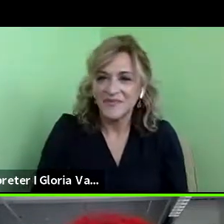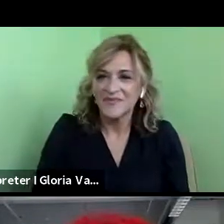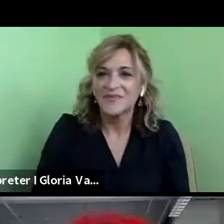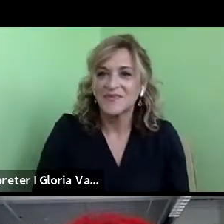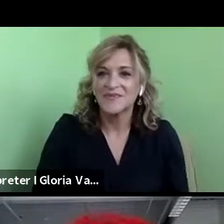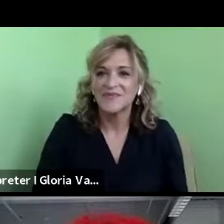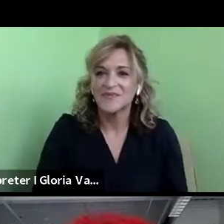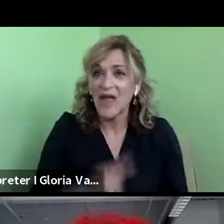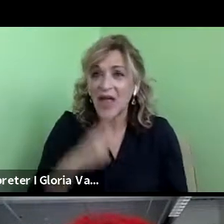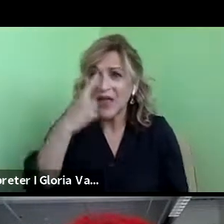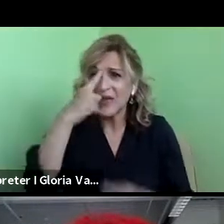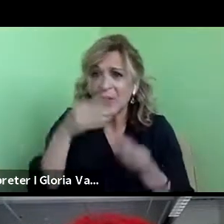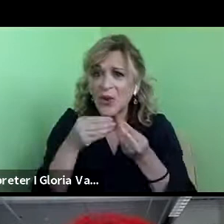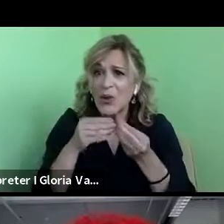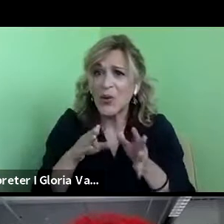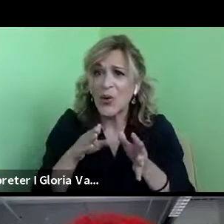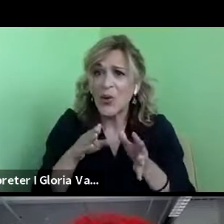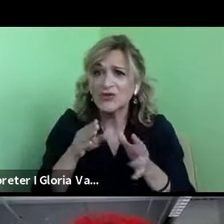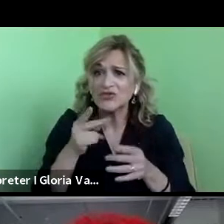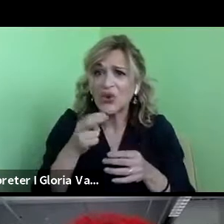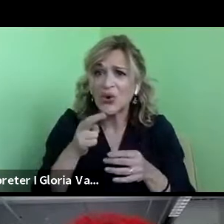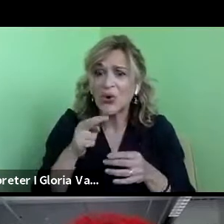I think we lost her. So Gayle,